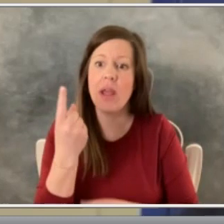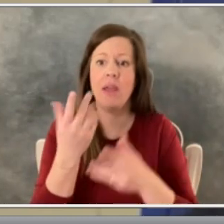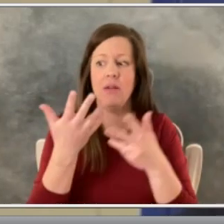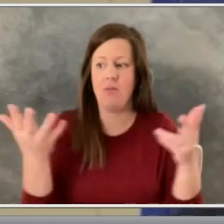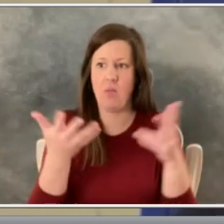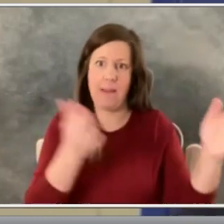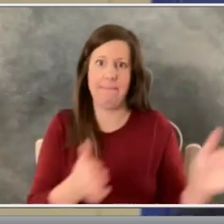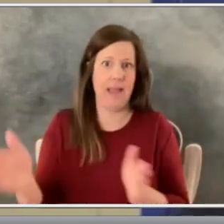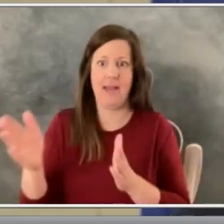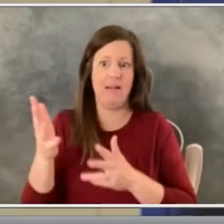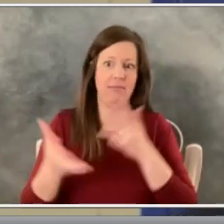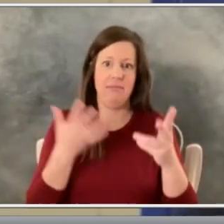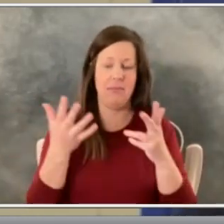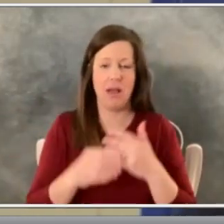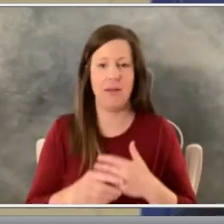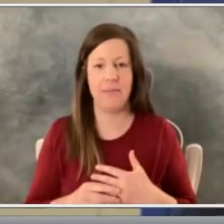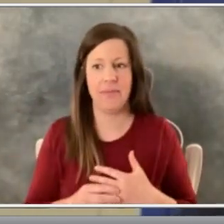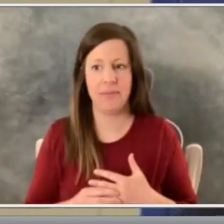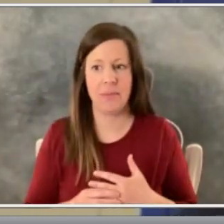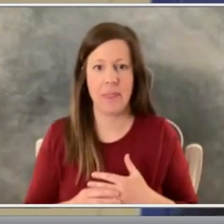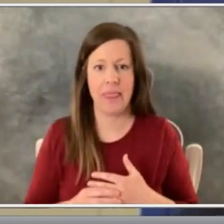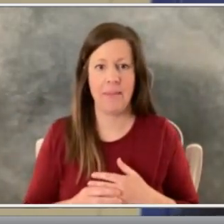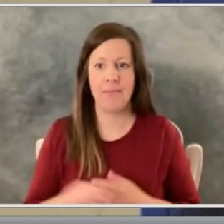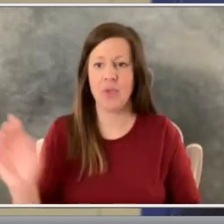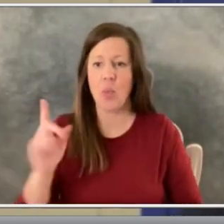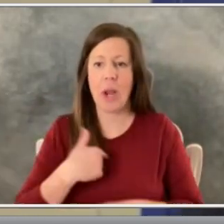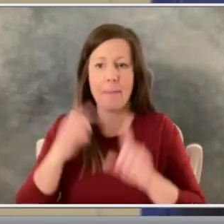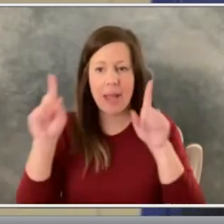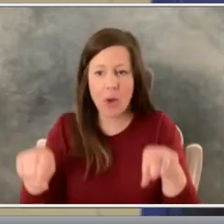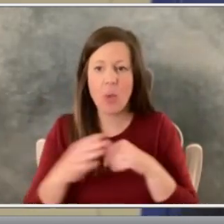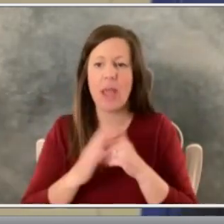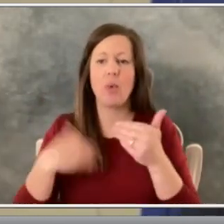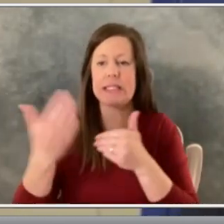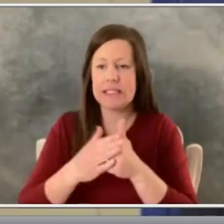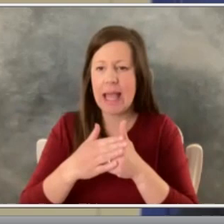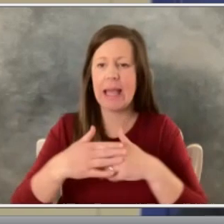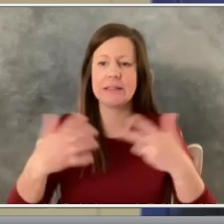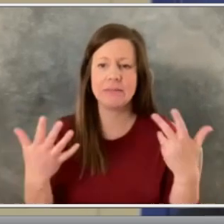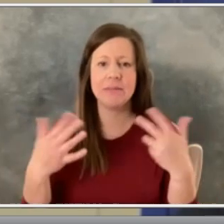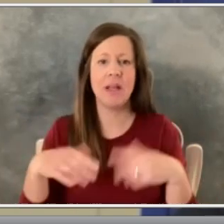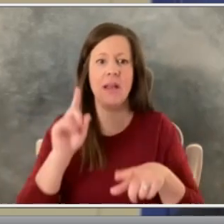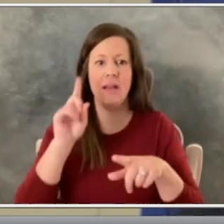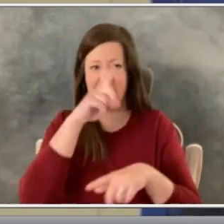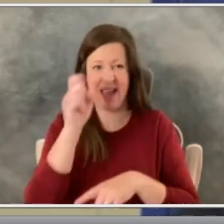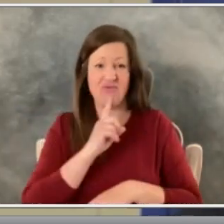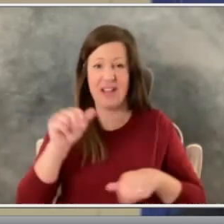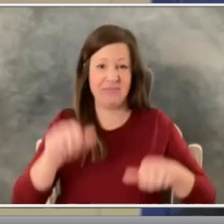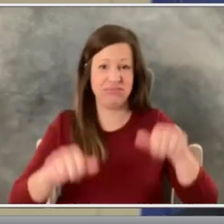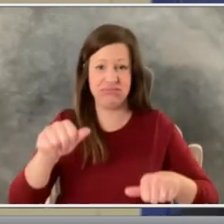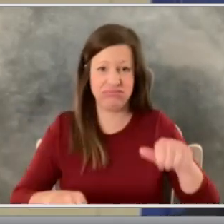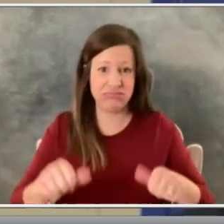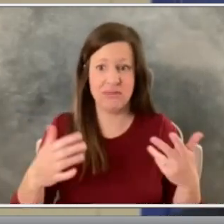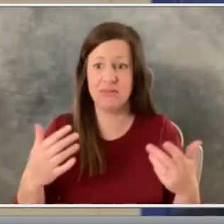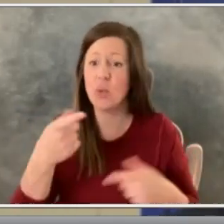is. Where am I going? What's next? Because it's uncertain. It's something you